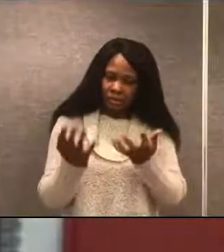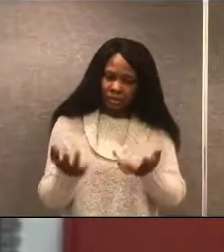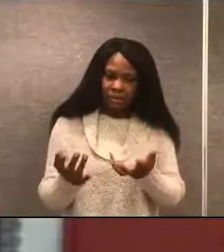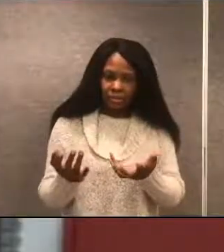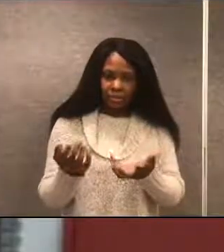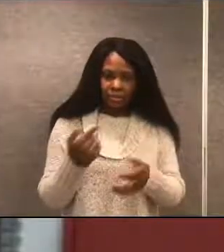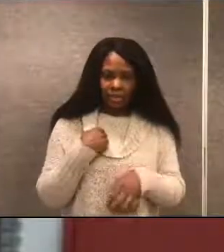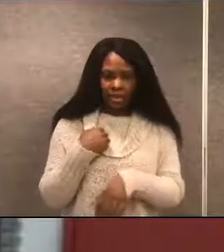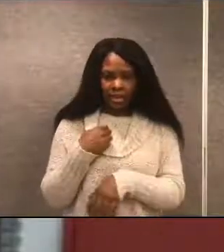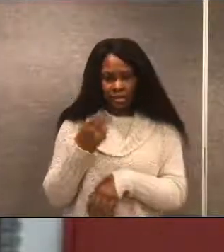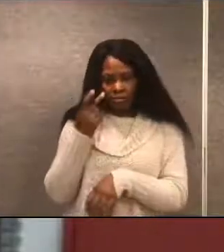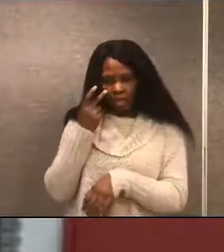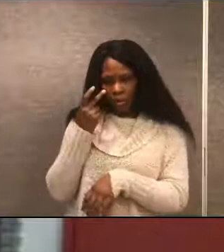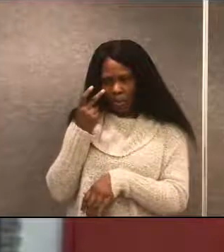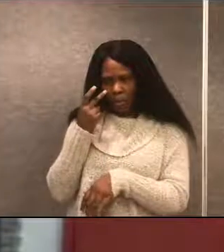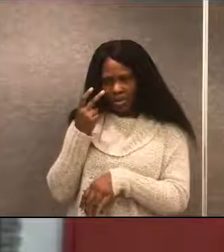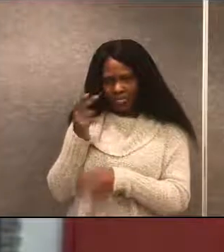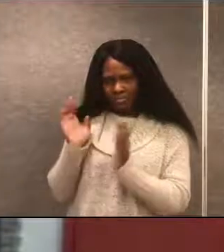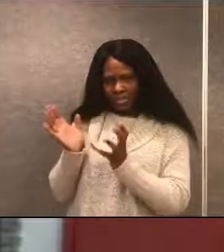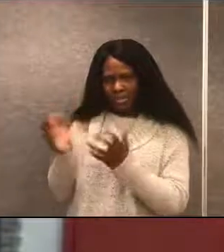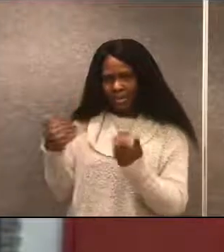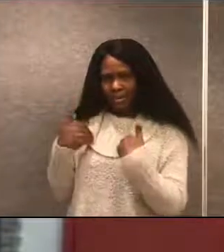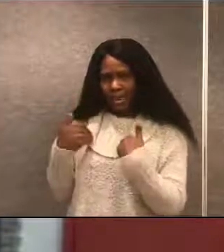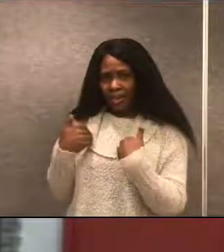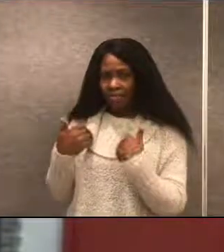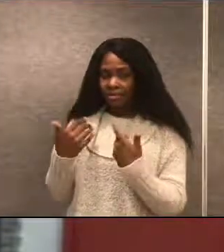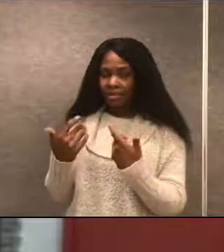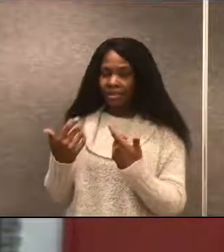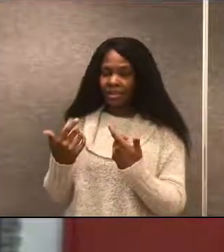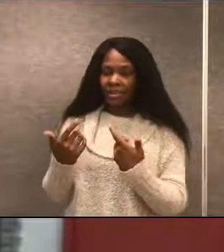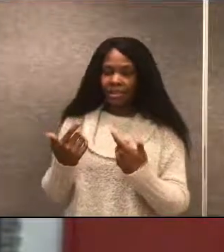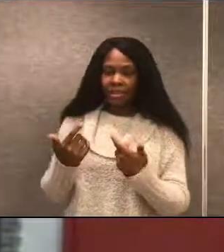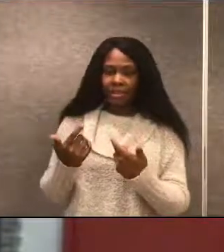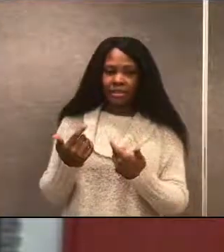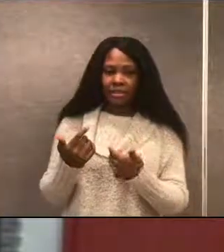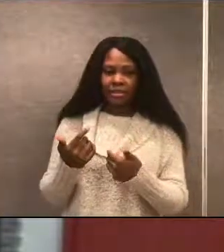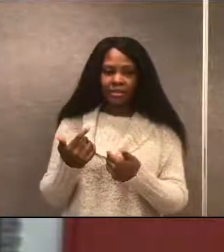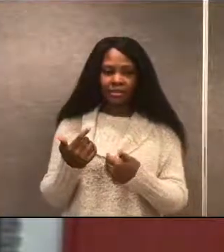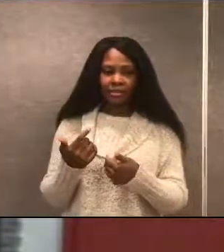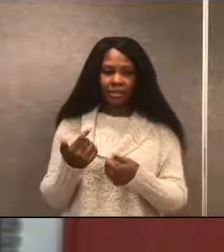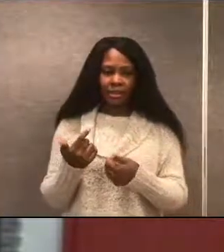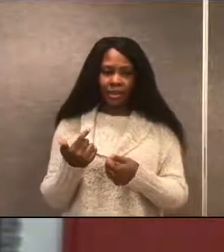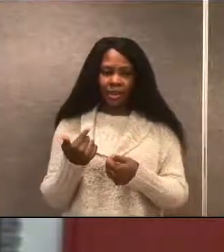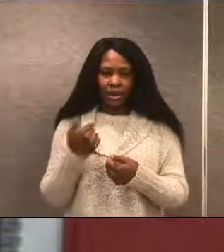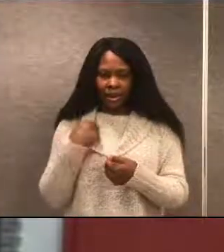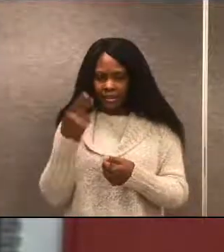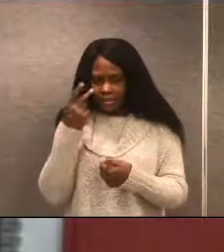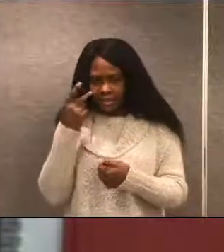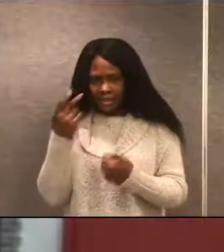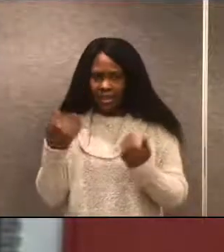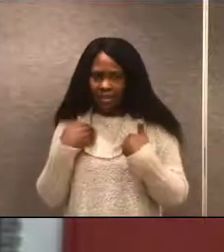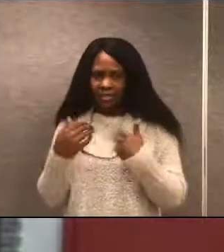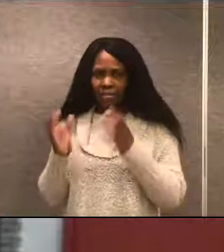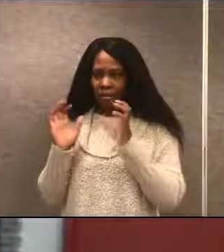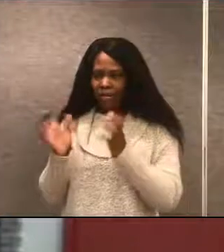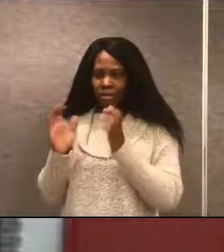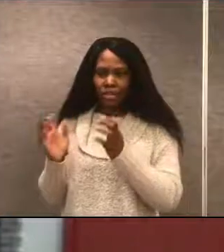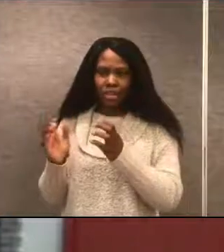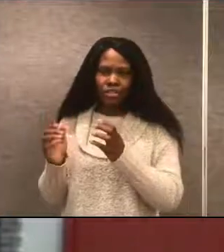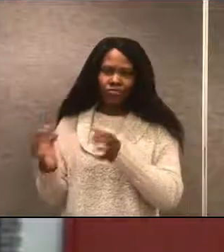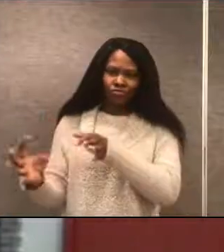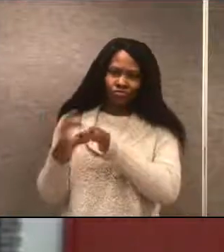the chat at the same time, and so if you don't mind, I'll just chime in with some of the things that are there. I know today